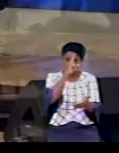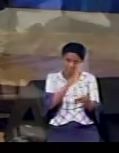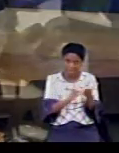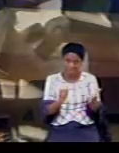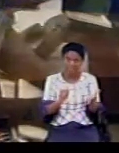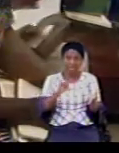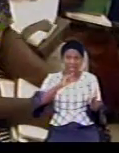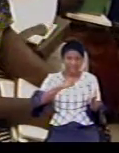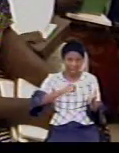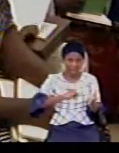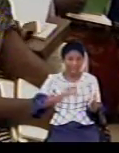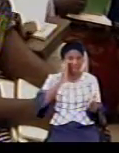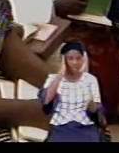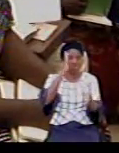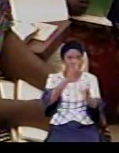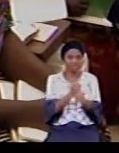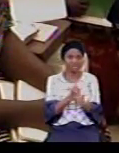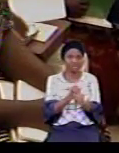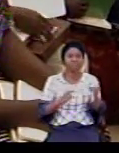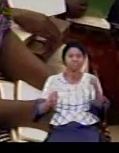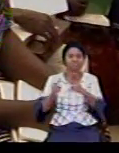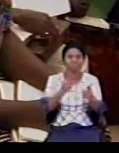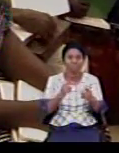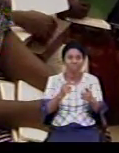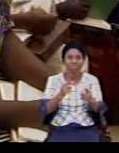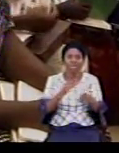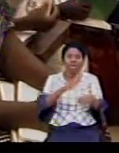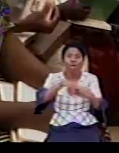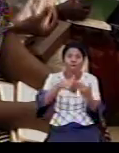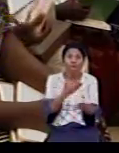And all things, say it, and all things,